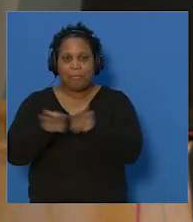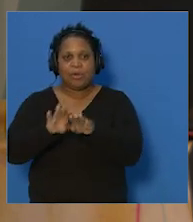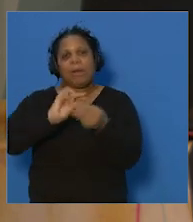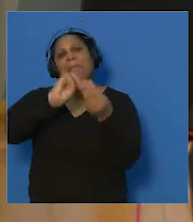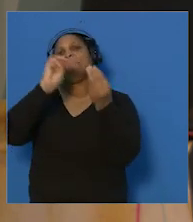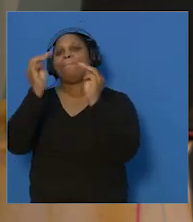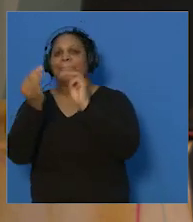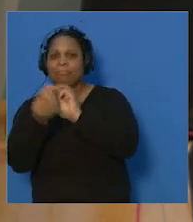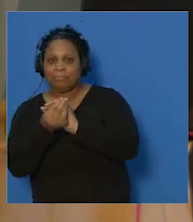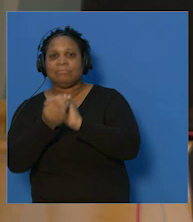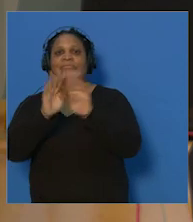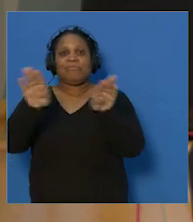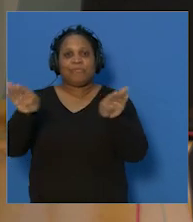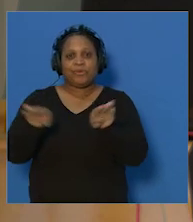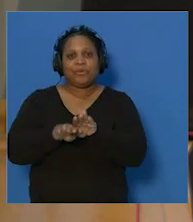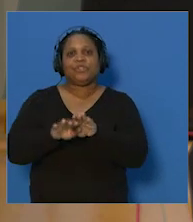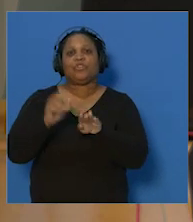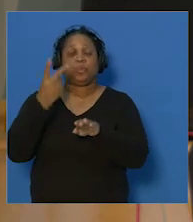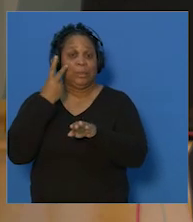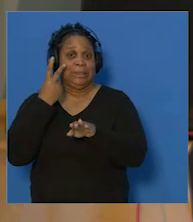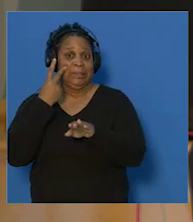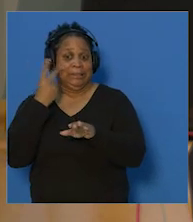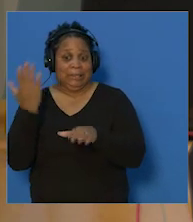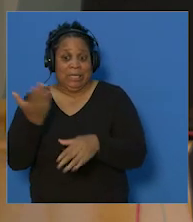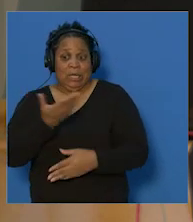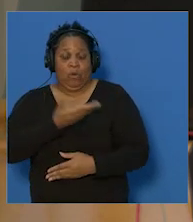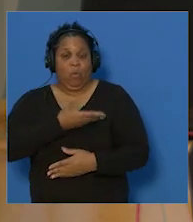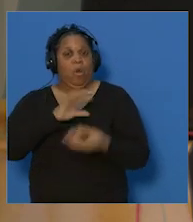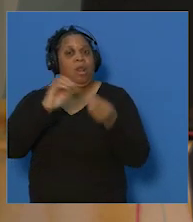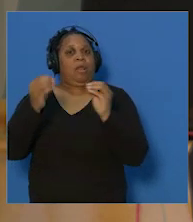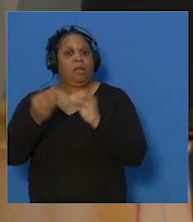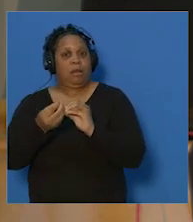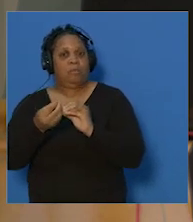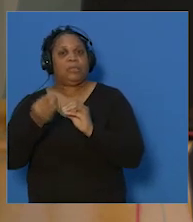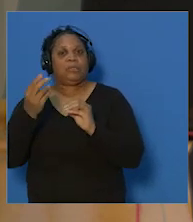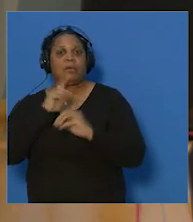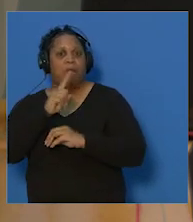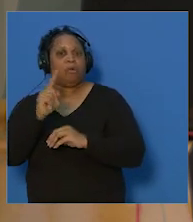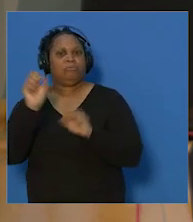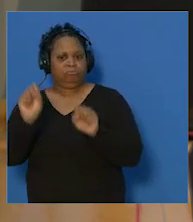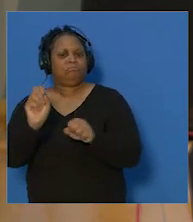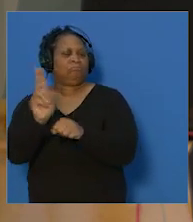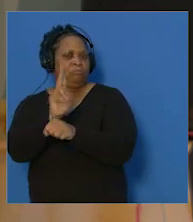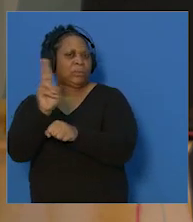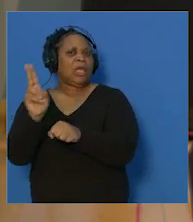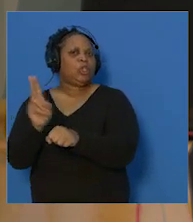to speak, the model so that we can see what our dimensions are and what can be utilized for